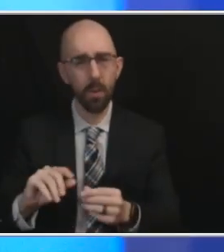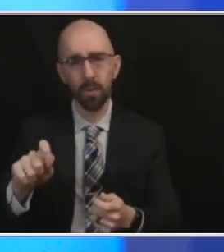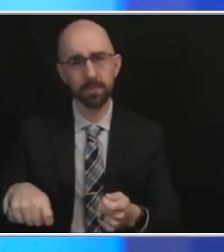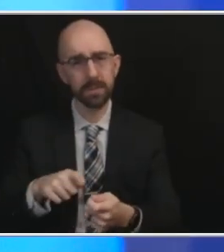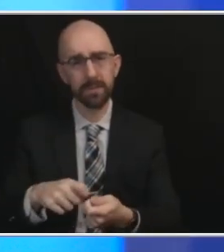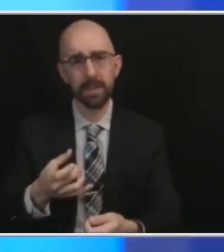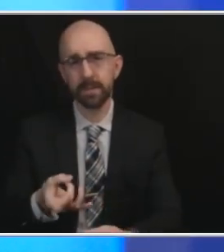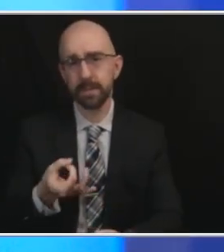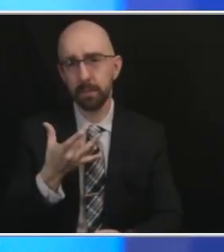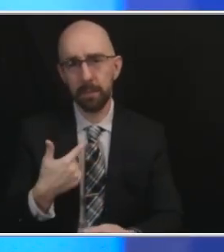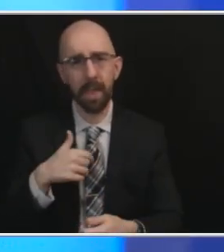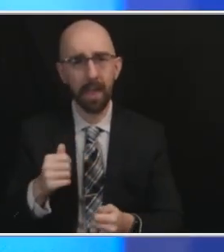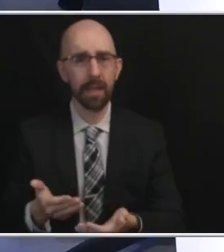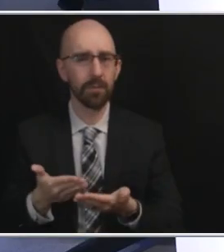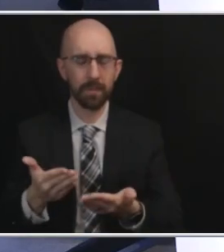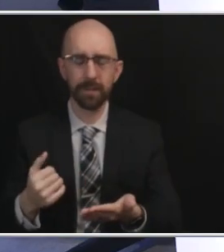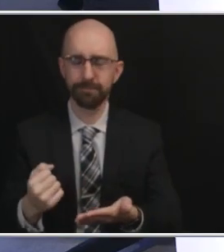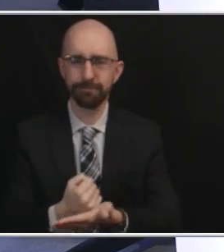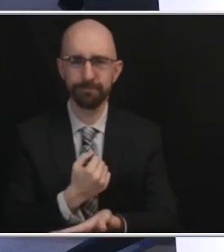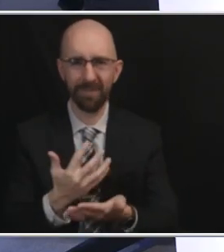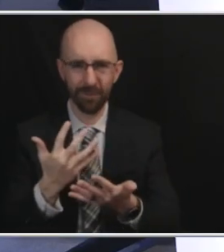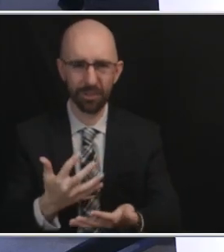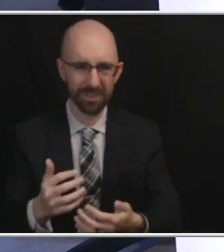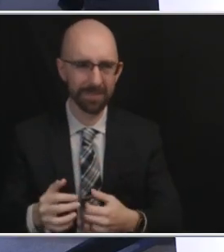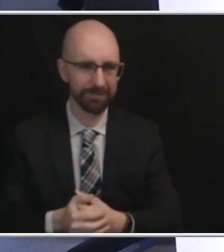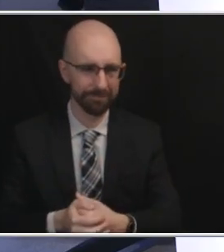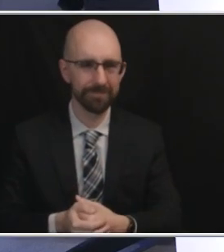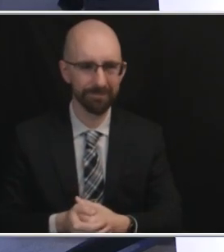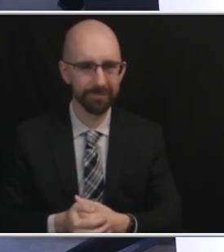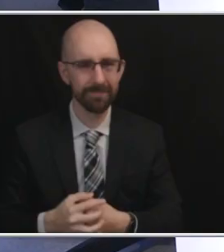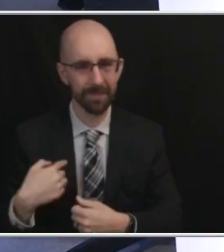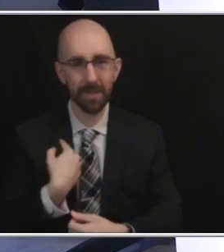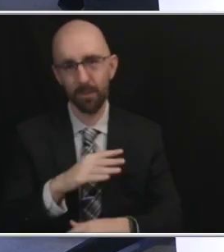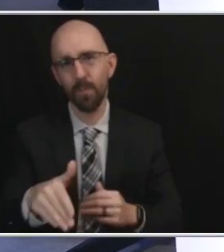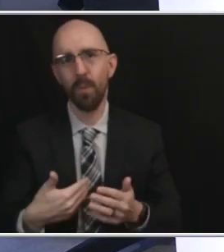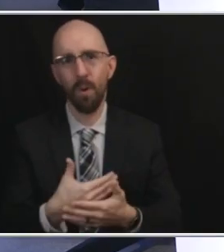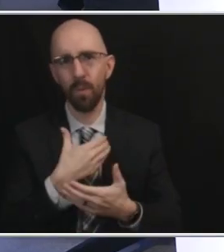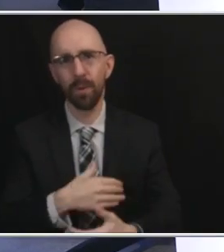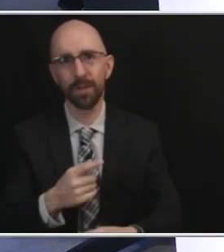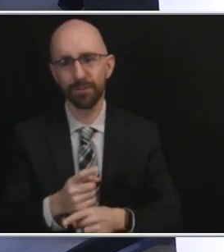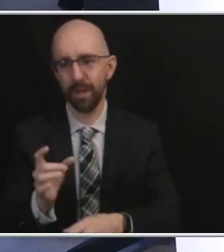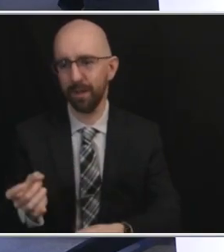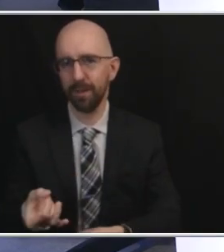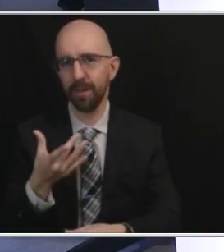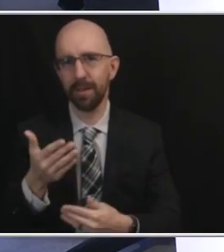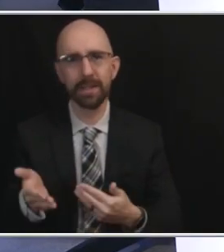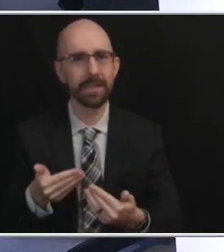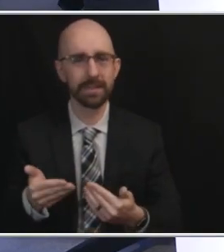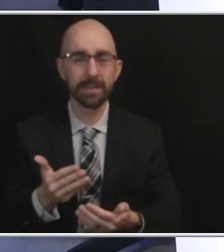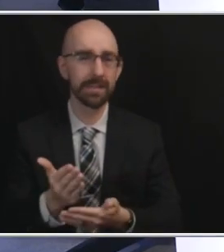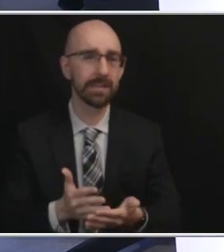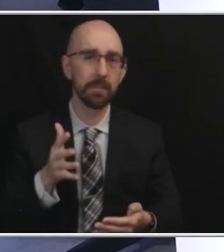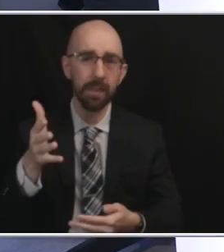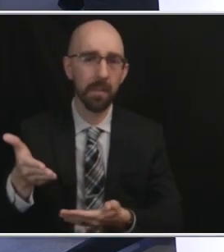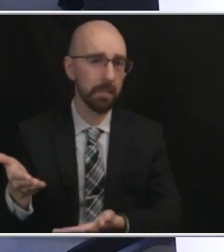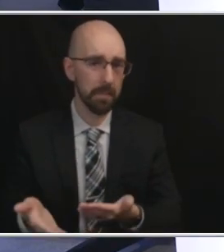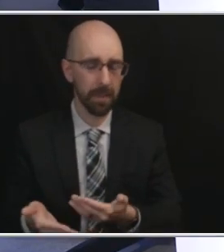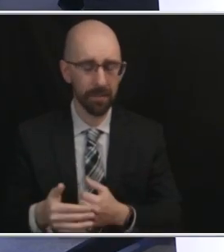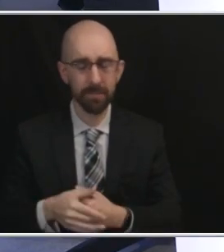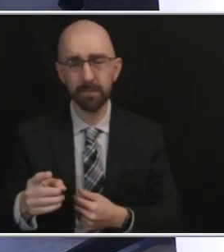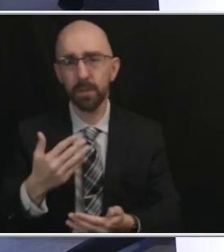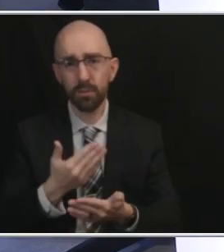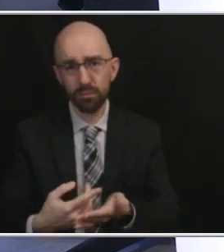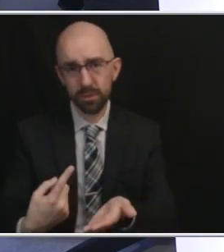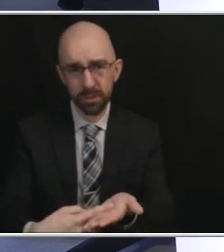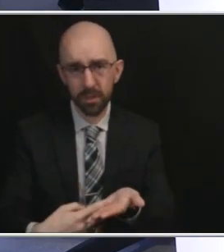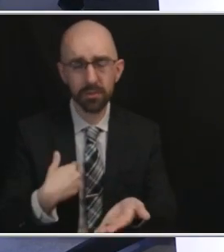recommend, unfortunately. Yeah. I think we all wish. Maybe someday. This has been a great discussion. I'm grateful to our guests